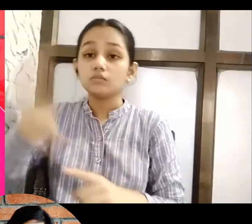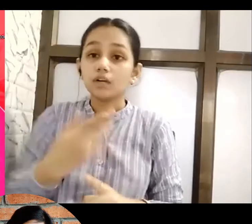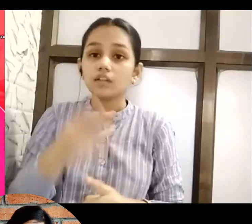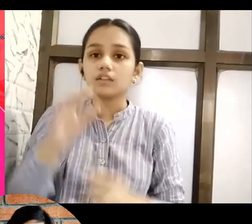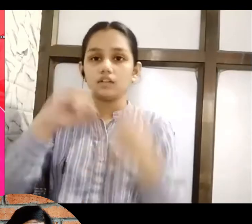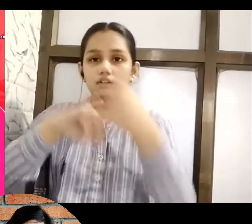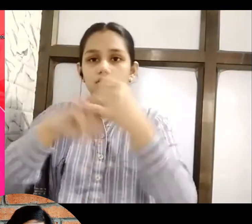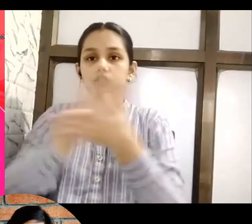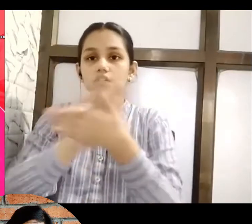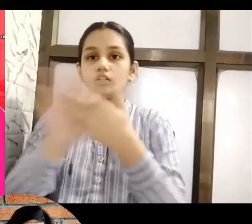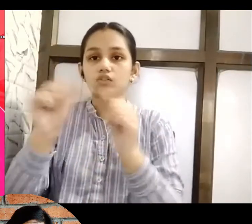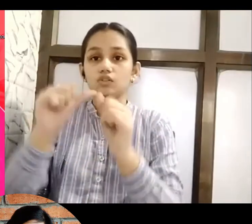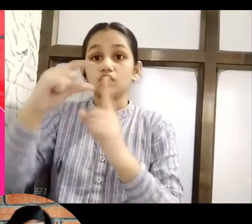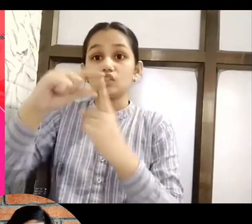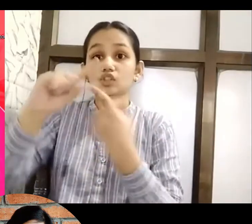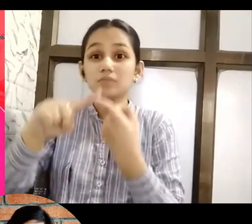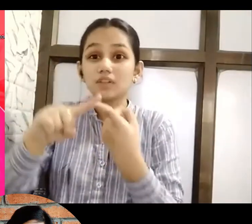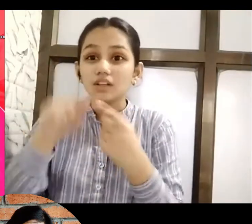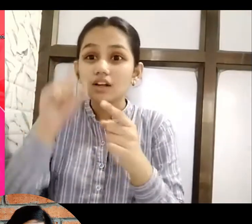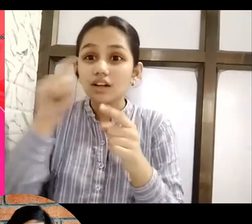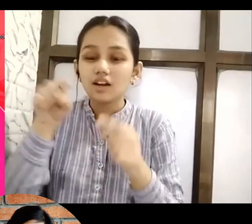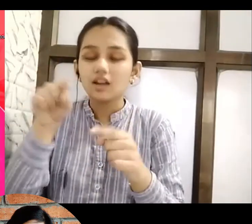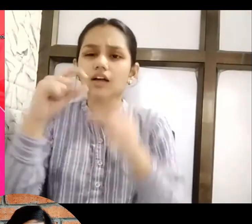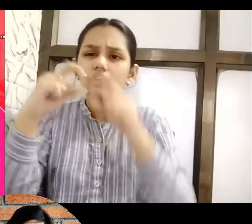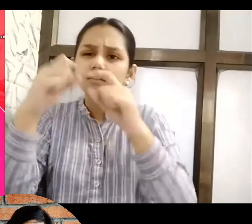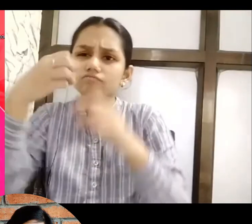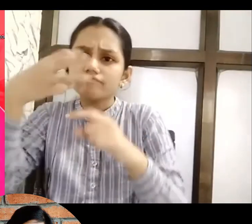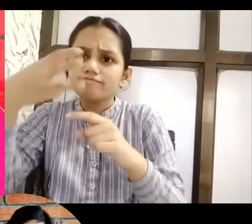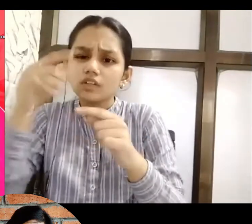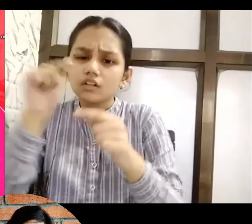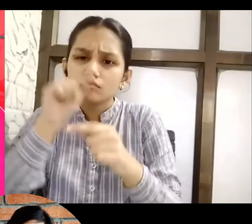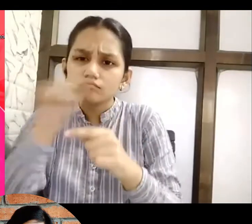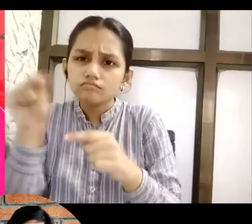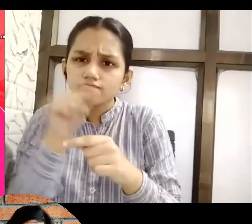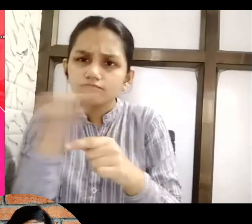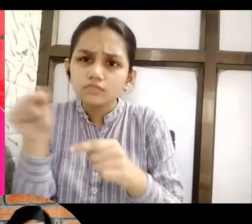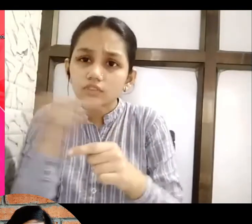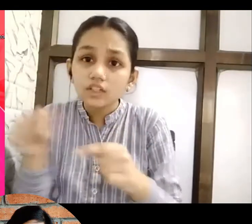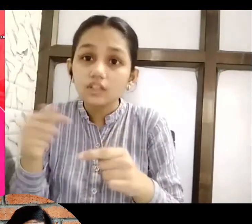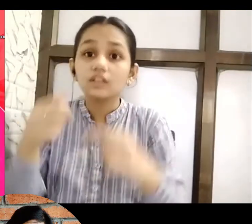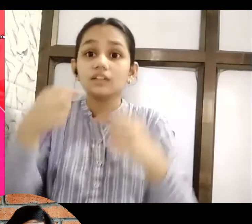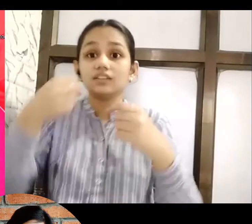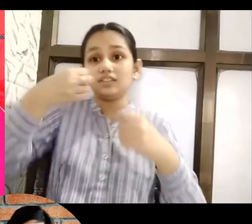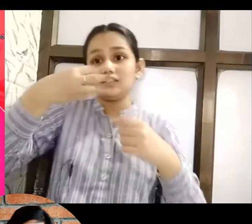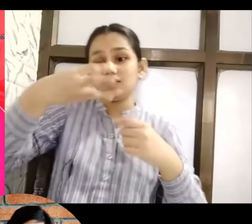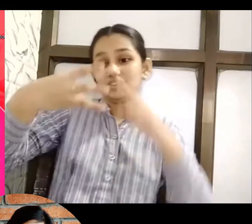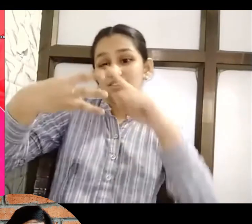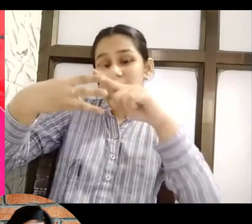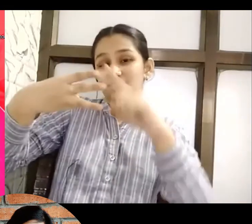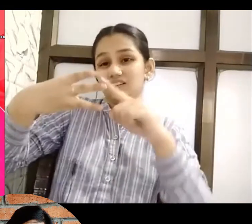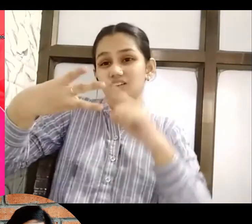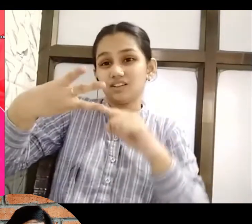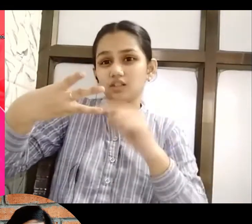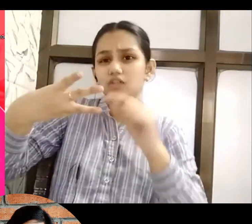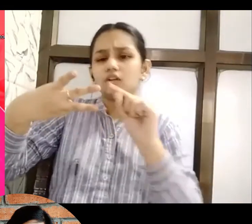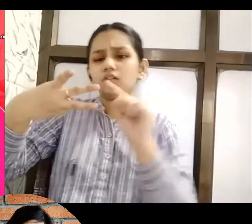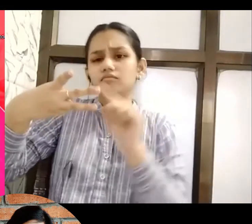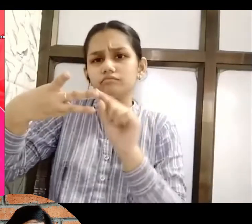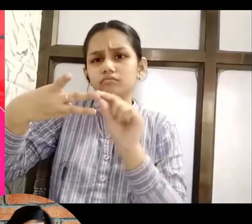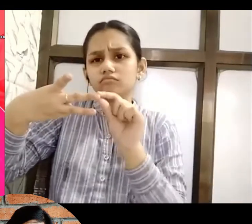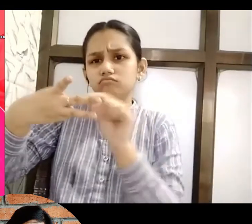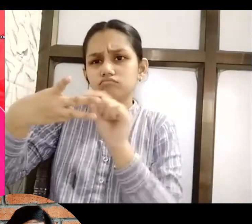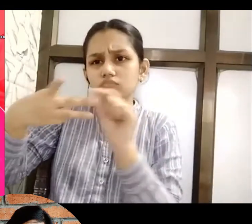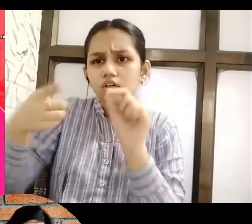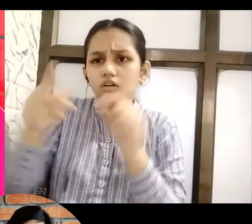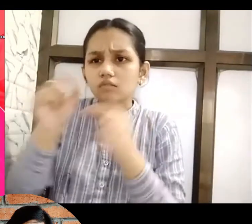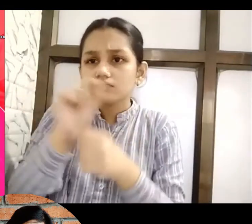these 3 lines. When I click on these 3 lines, it gives me more commands regarding the shape. So I can make it